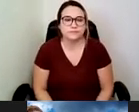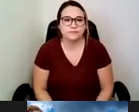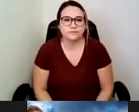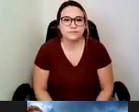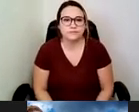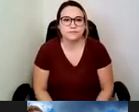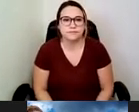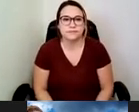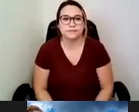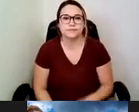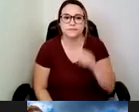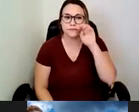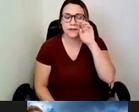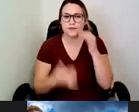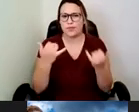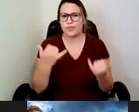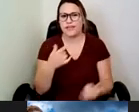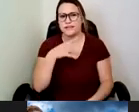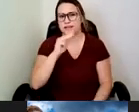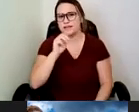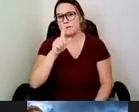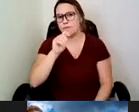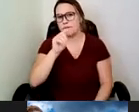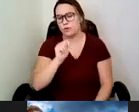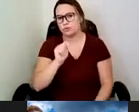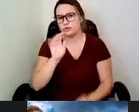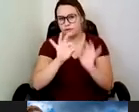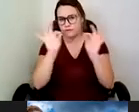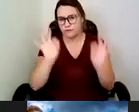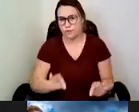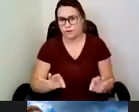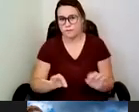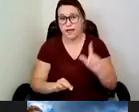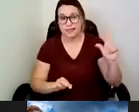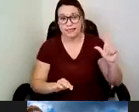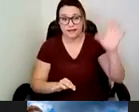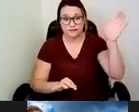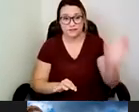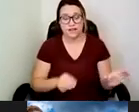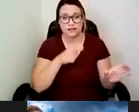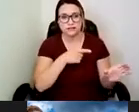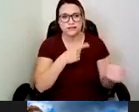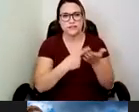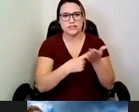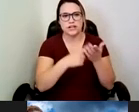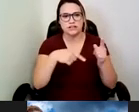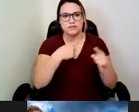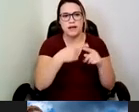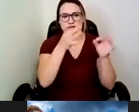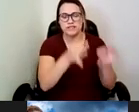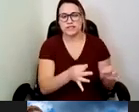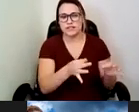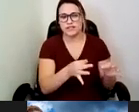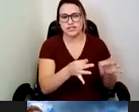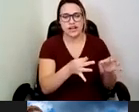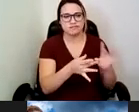So this is just the MOLST. And on the left side, it talks about doing decisions simply on if your